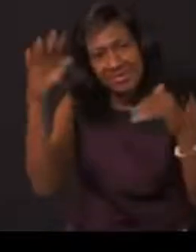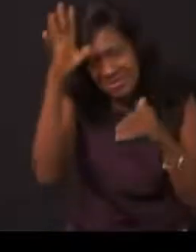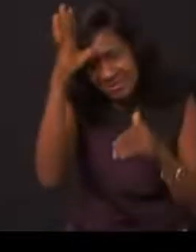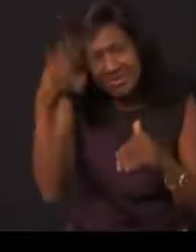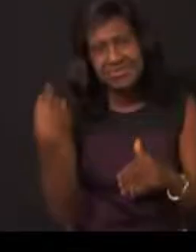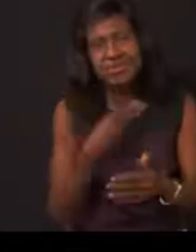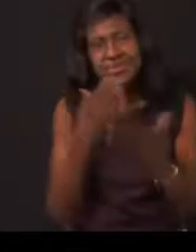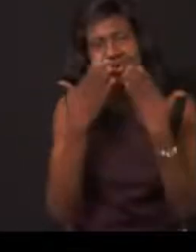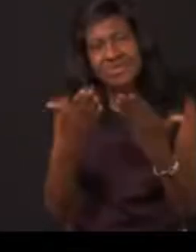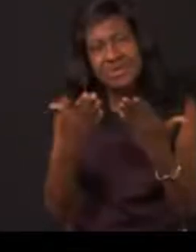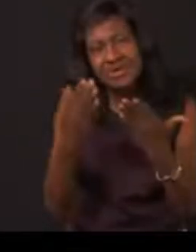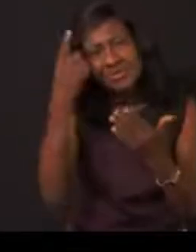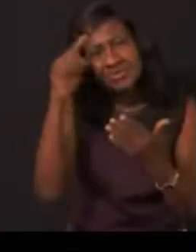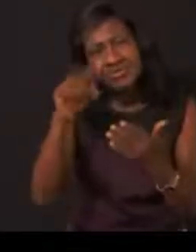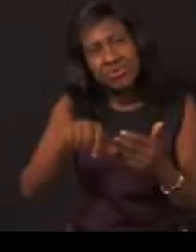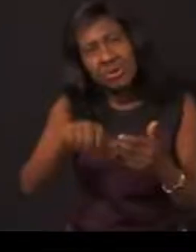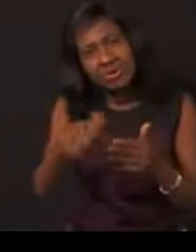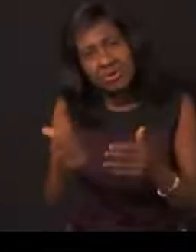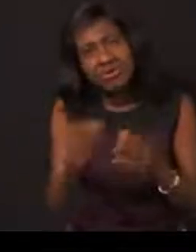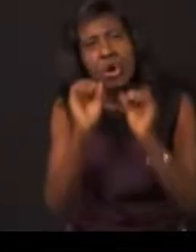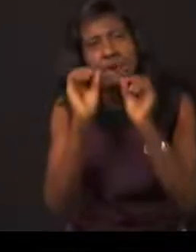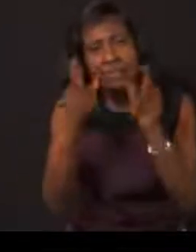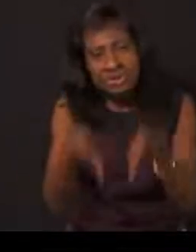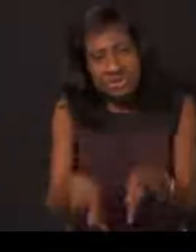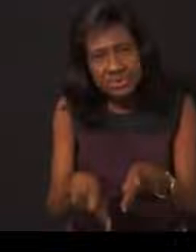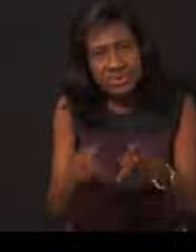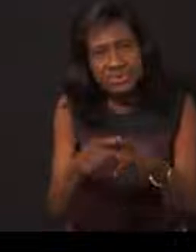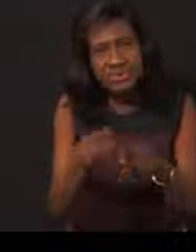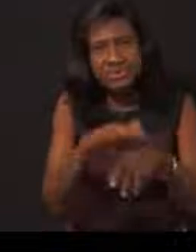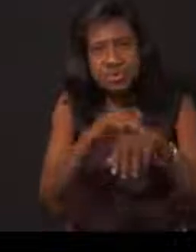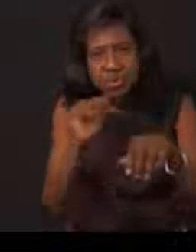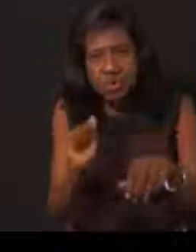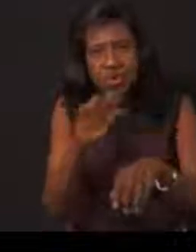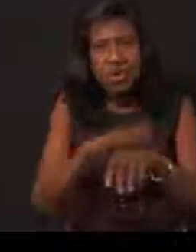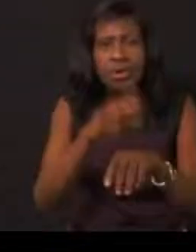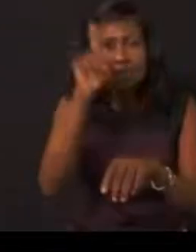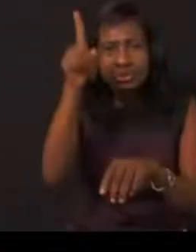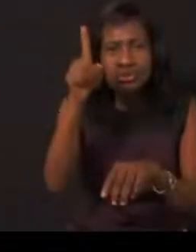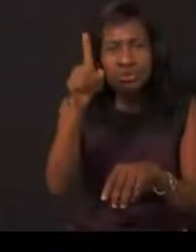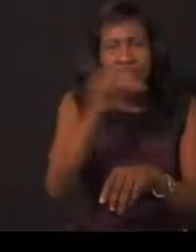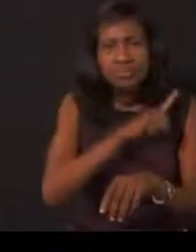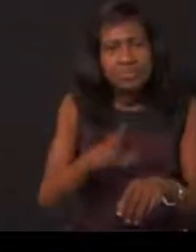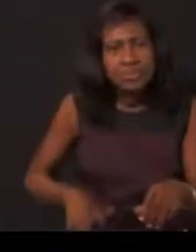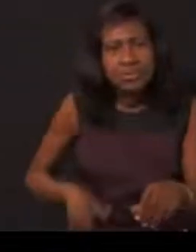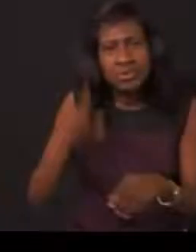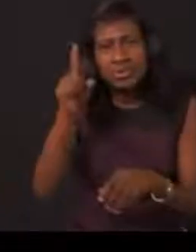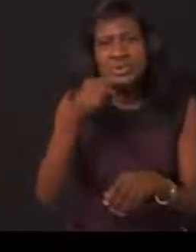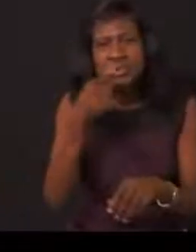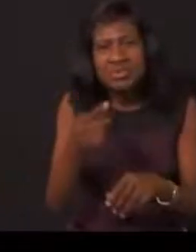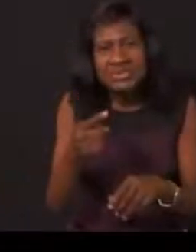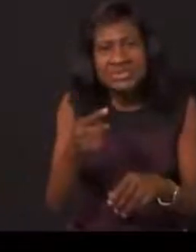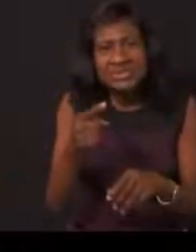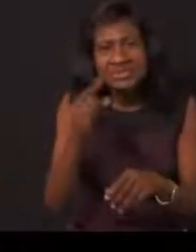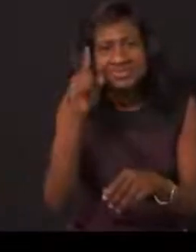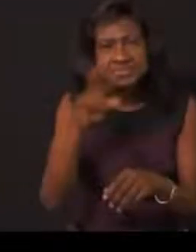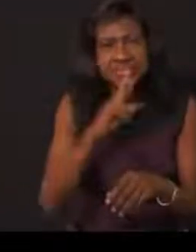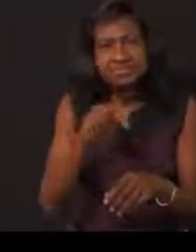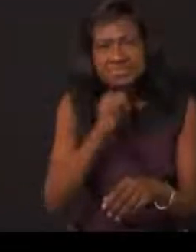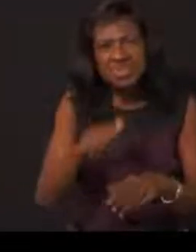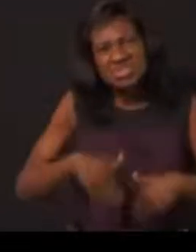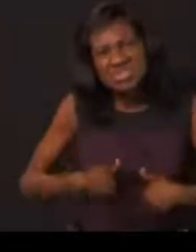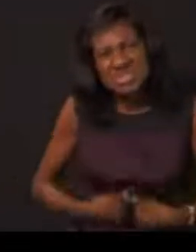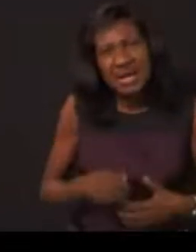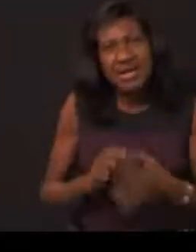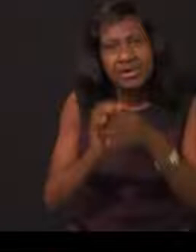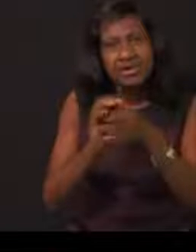we thank you for another opportunity of being able to call upon you. Lord, you said in your word that you are not weary or